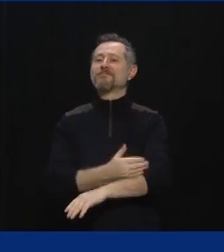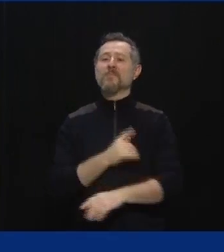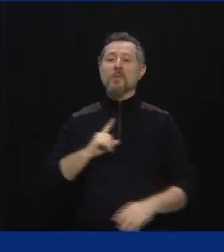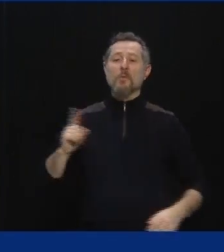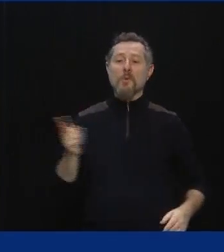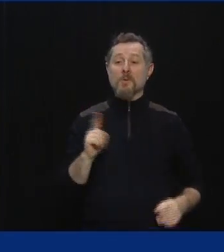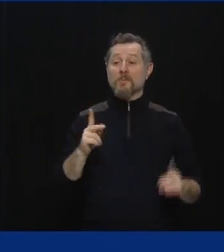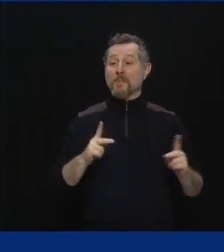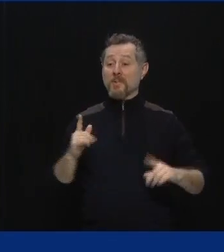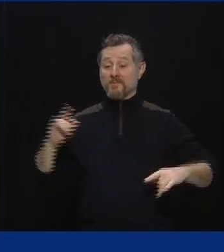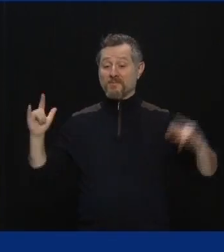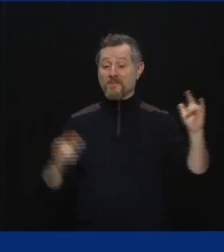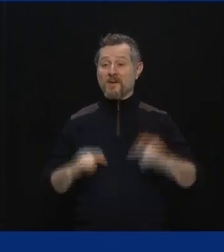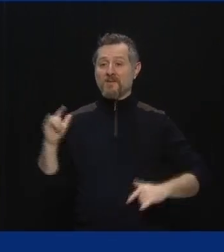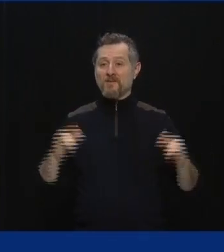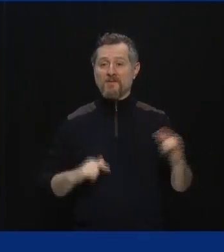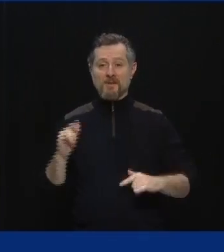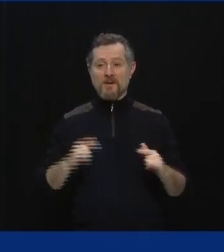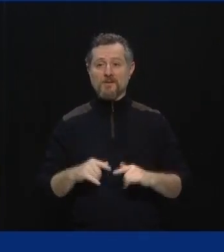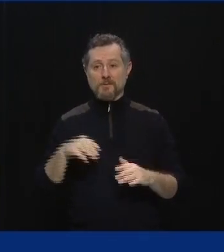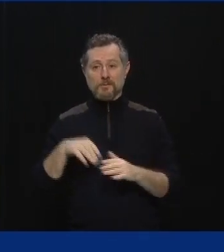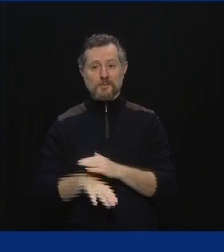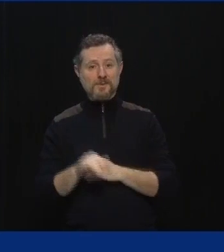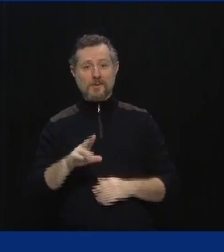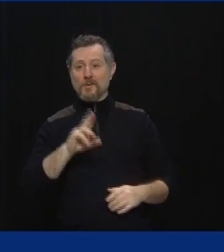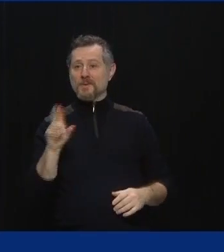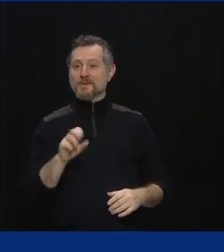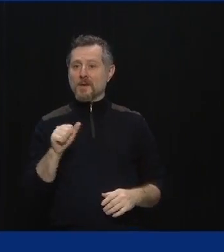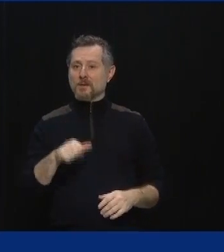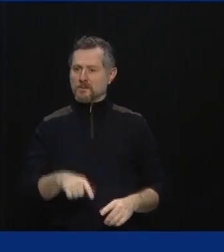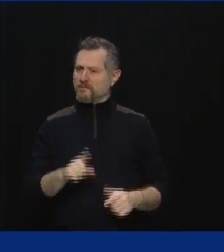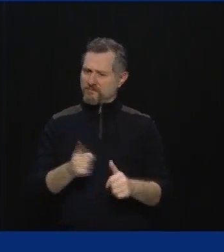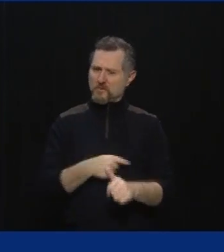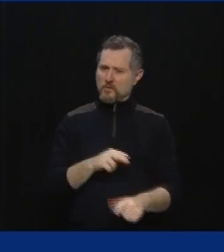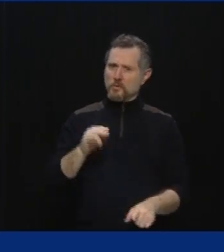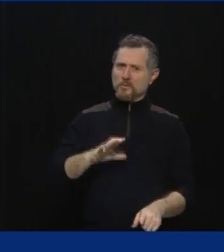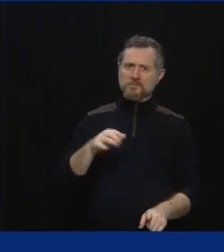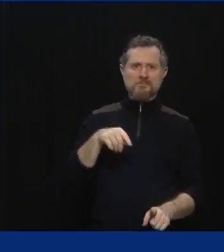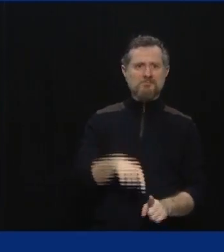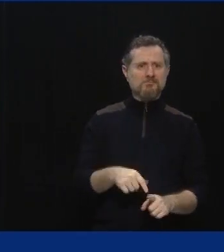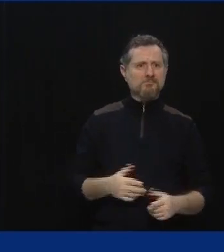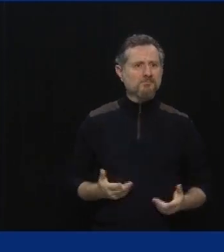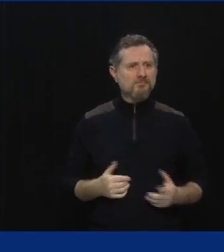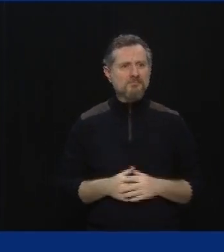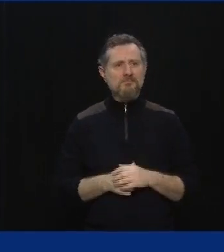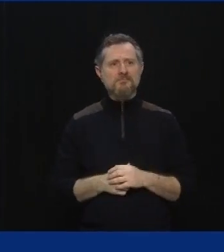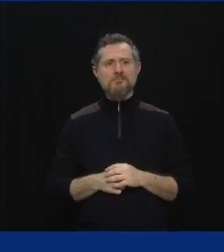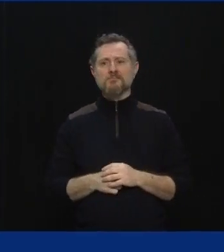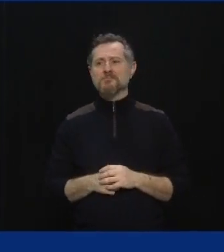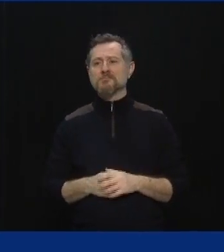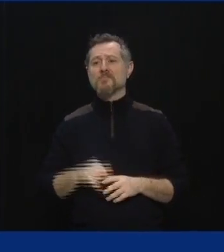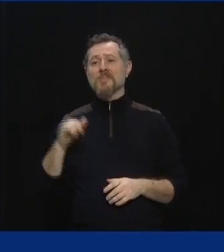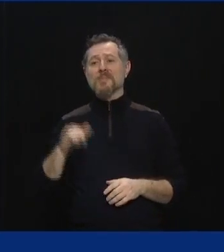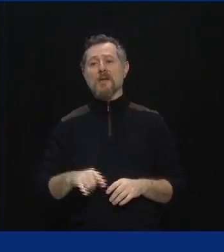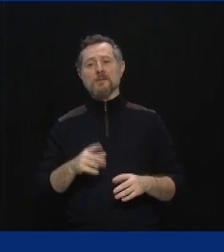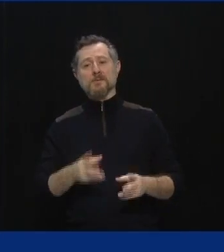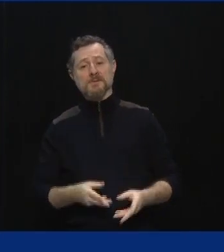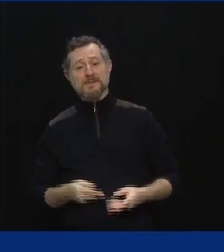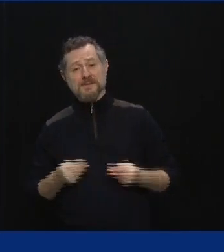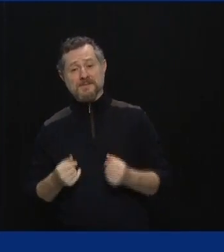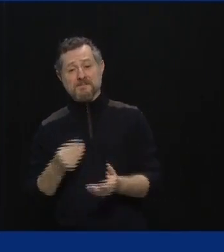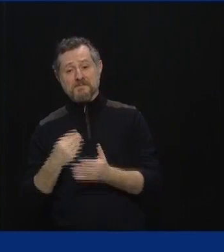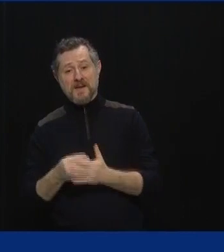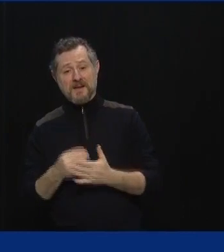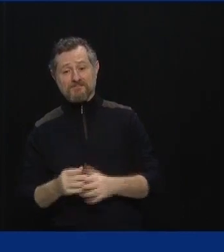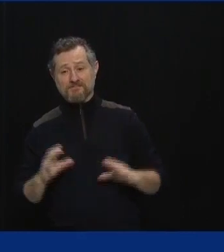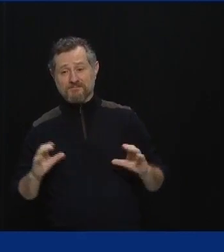the front door to this nation. You are starting up an economic engine that will create thousands of